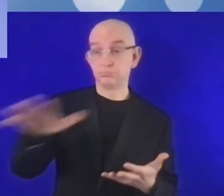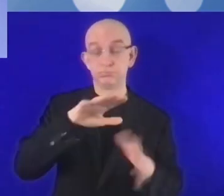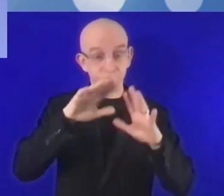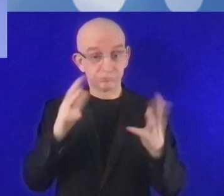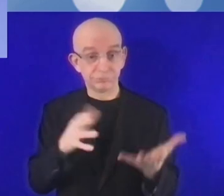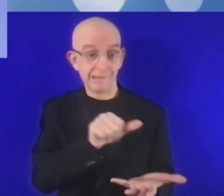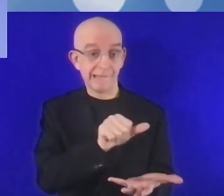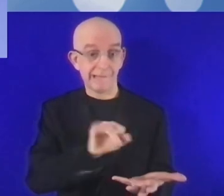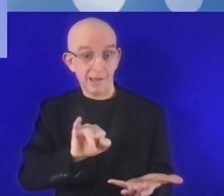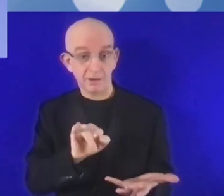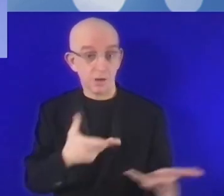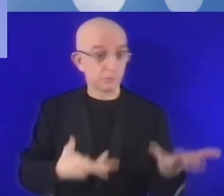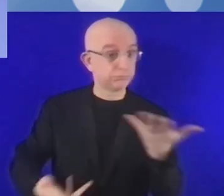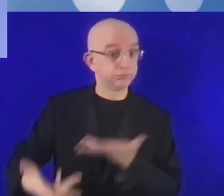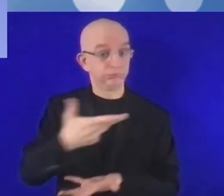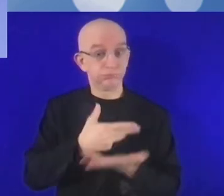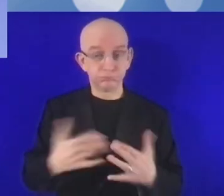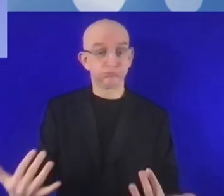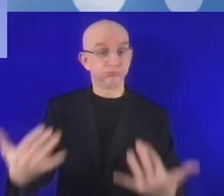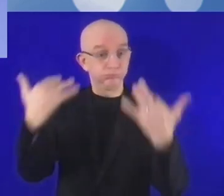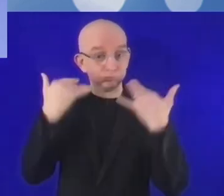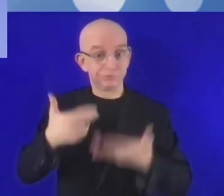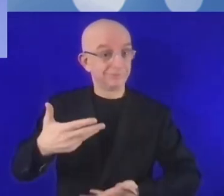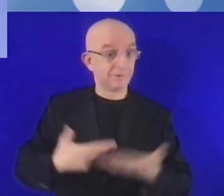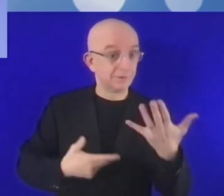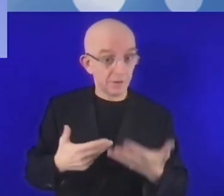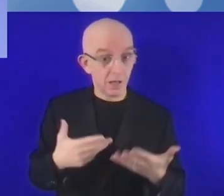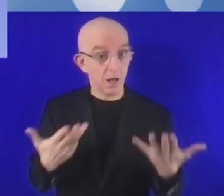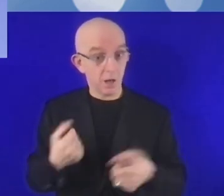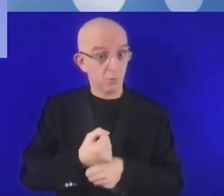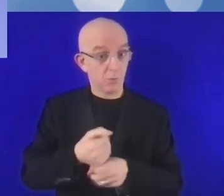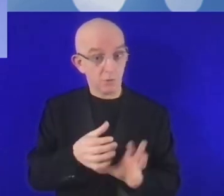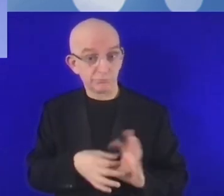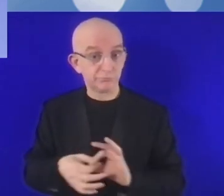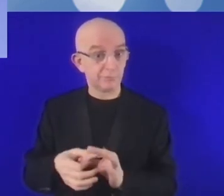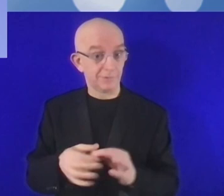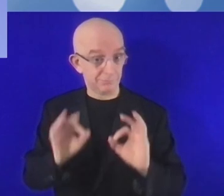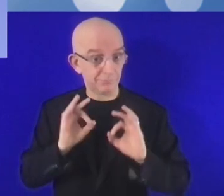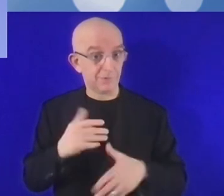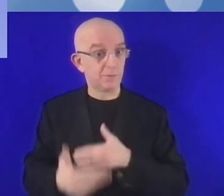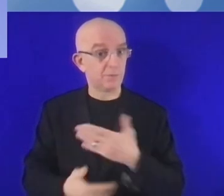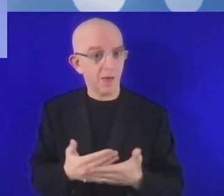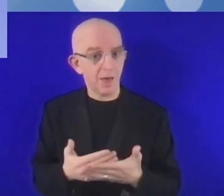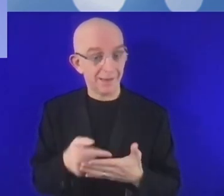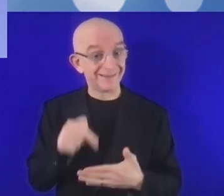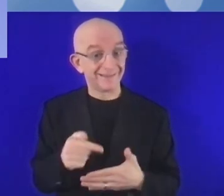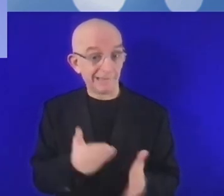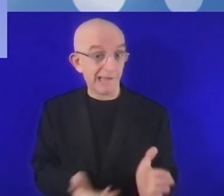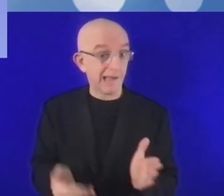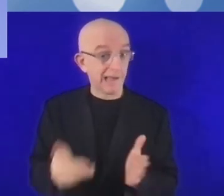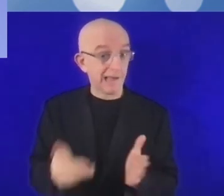It cannot be repeated often enough. It's amongst the most important things to deal with quality, value, and ethics